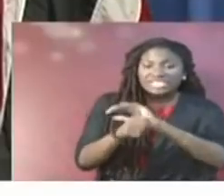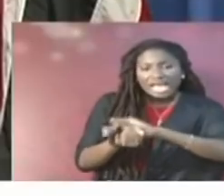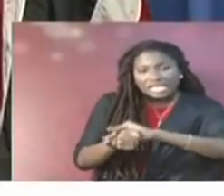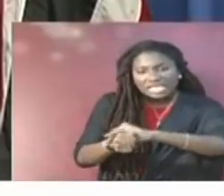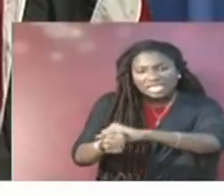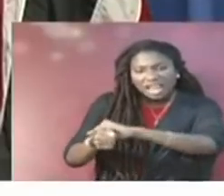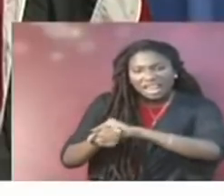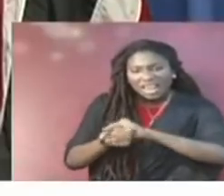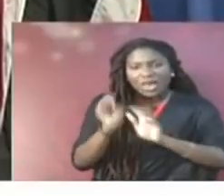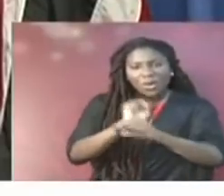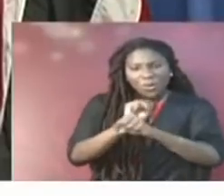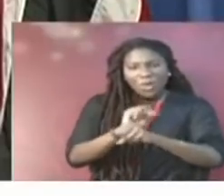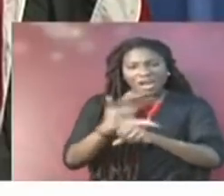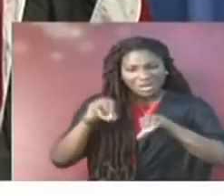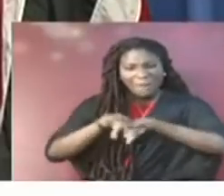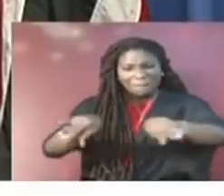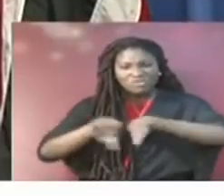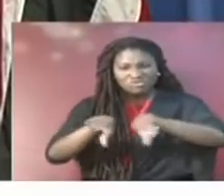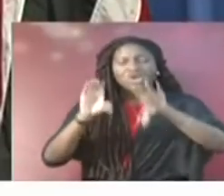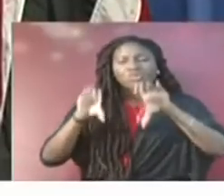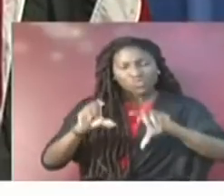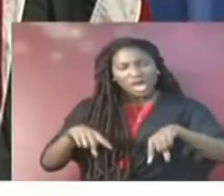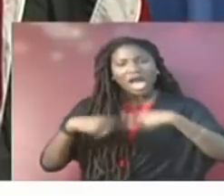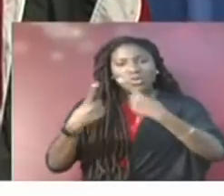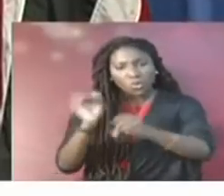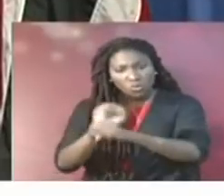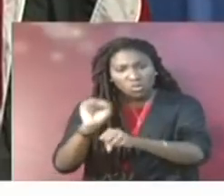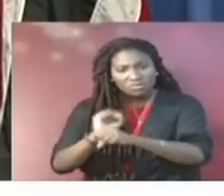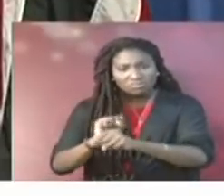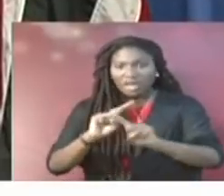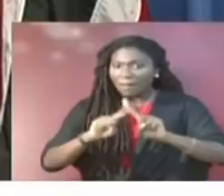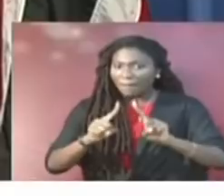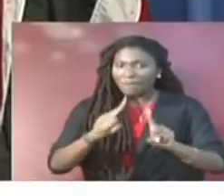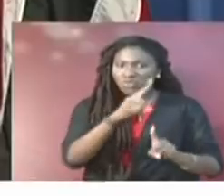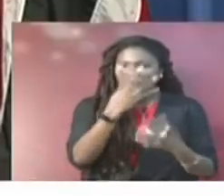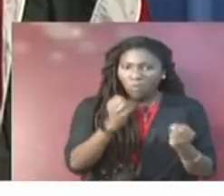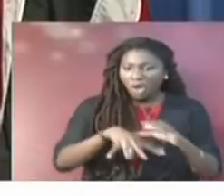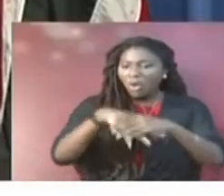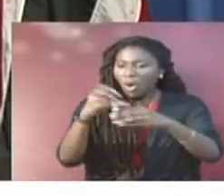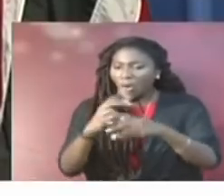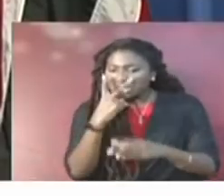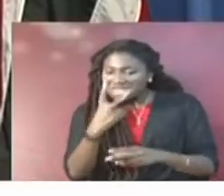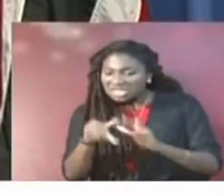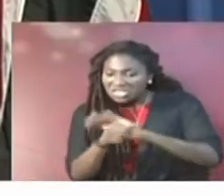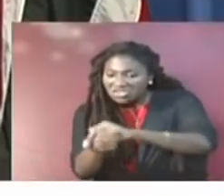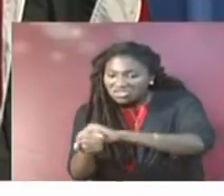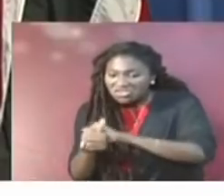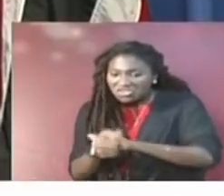in place. So if you didn't hear that we have withdrawn the exemption, then it remains in place.